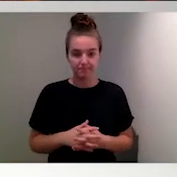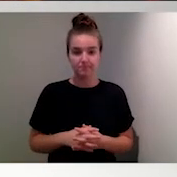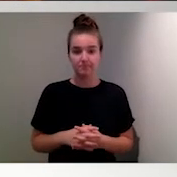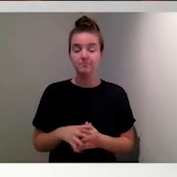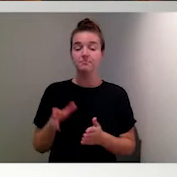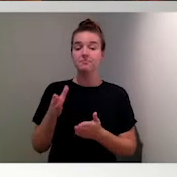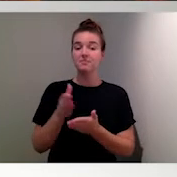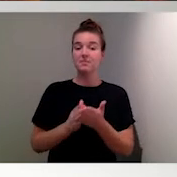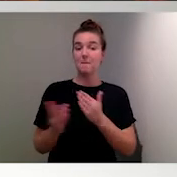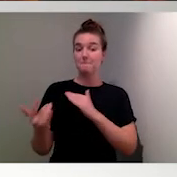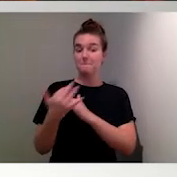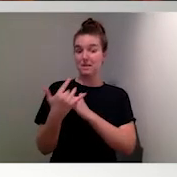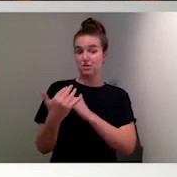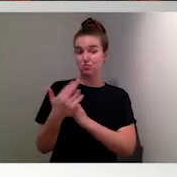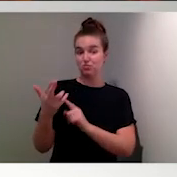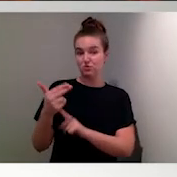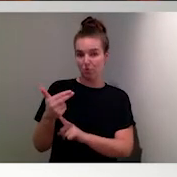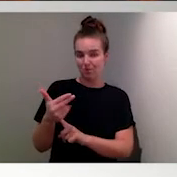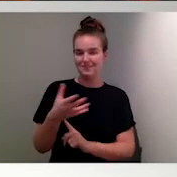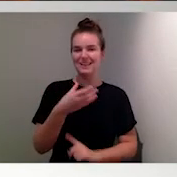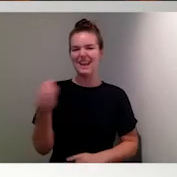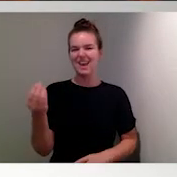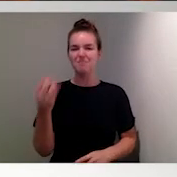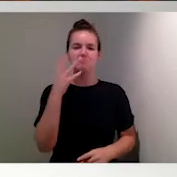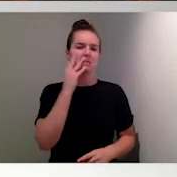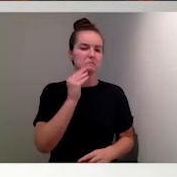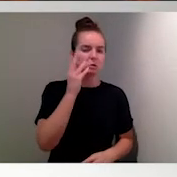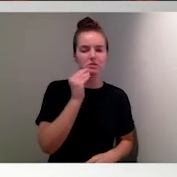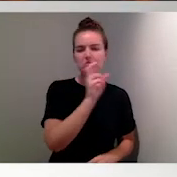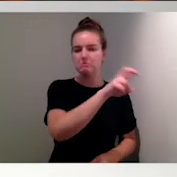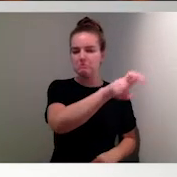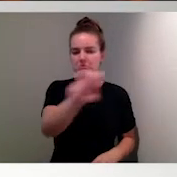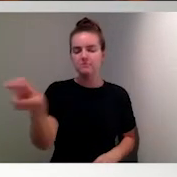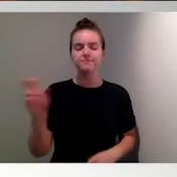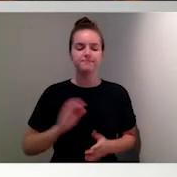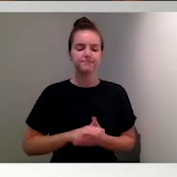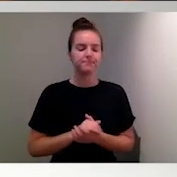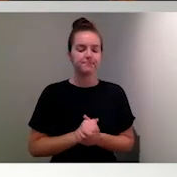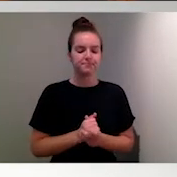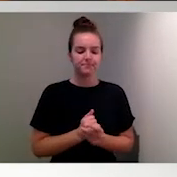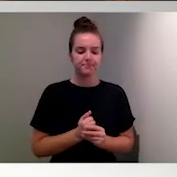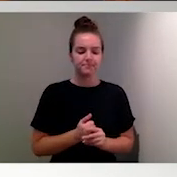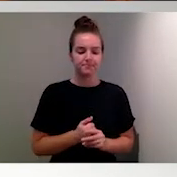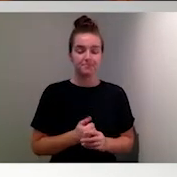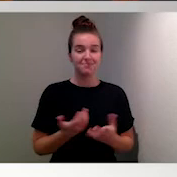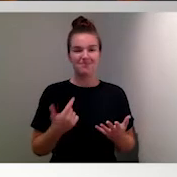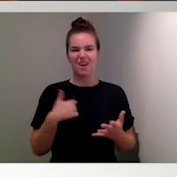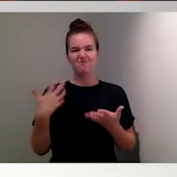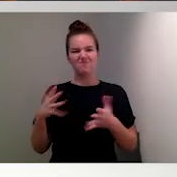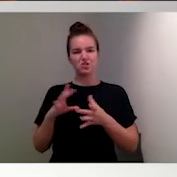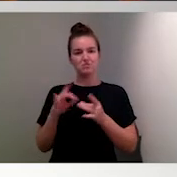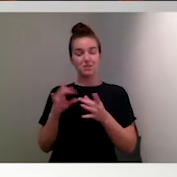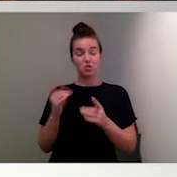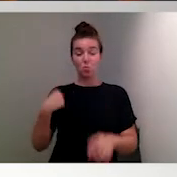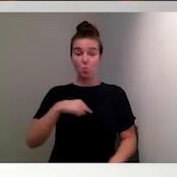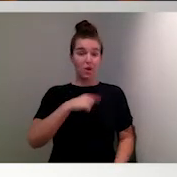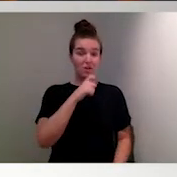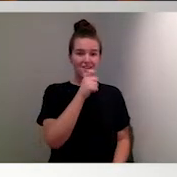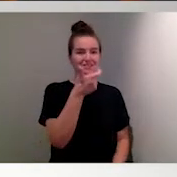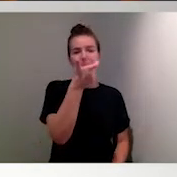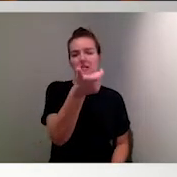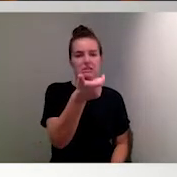So as I mentioned, we're not spectators, so I don't want to go somewhere and just stay in the